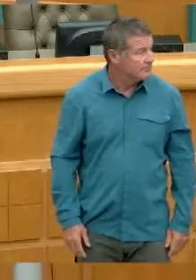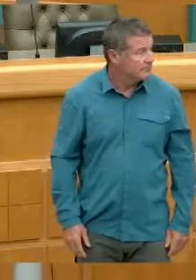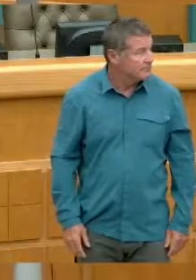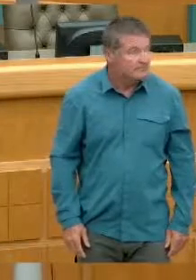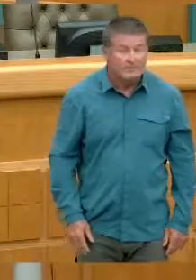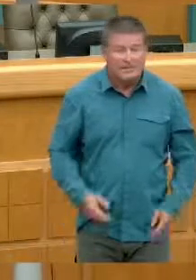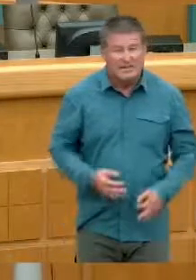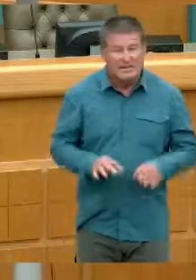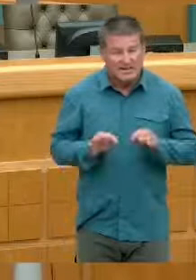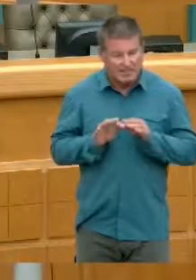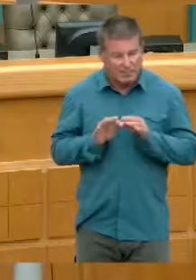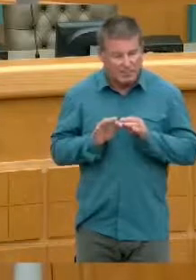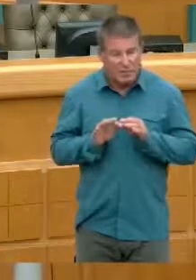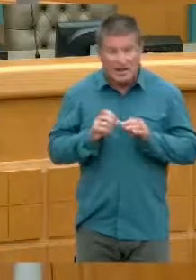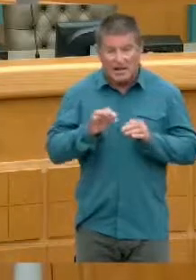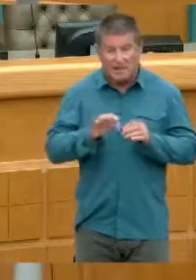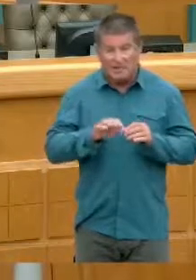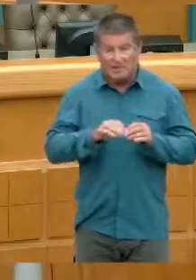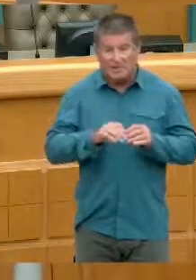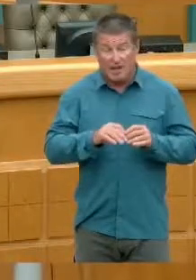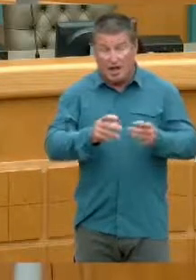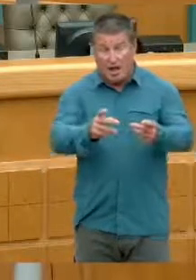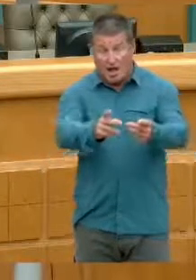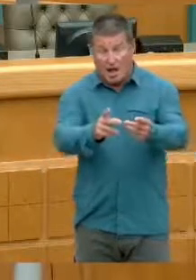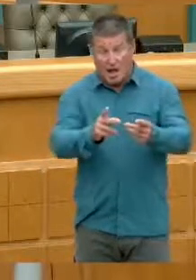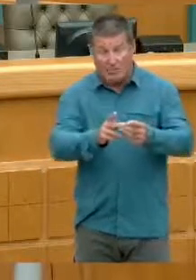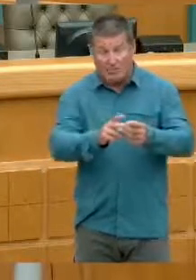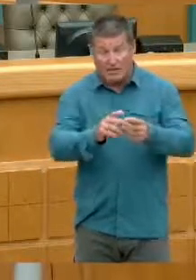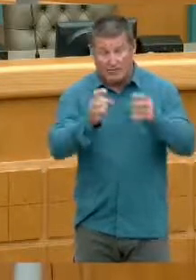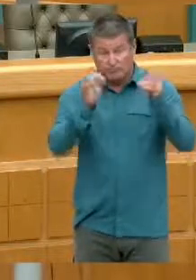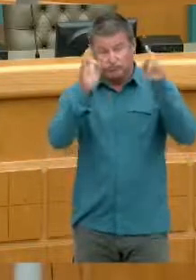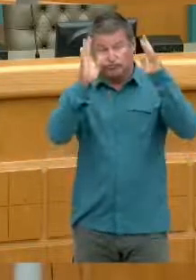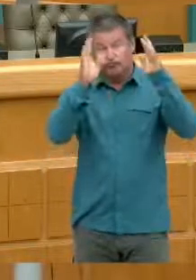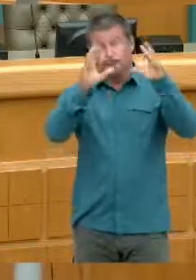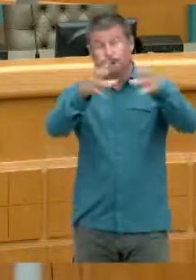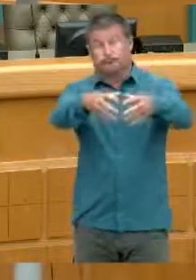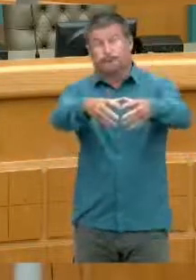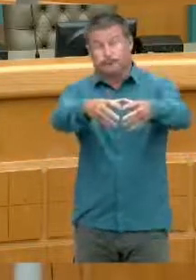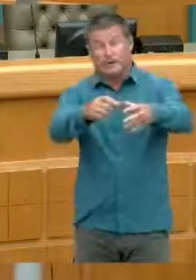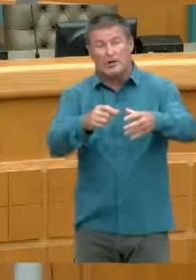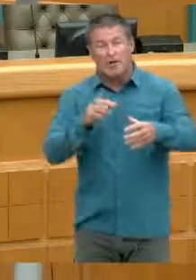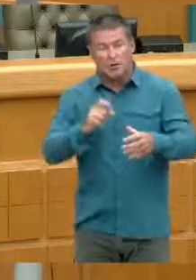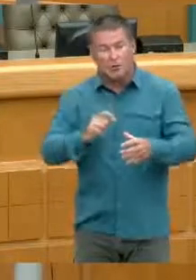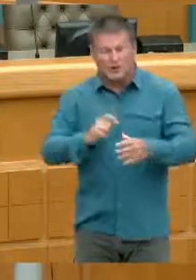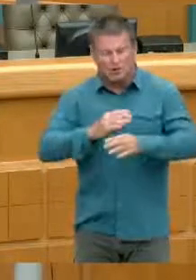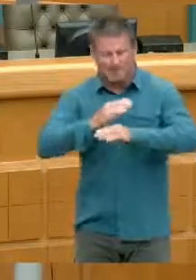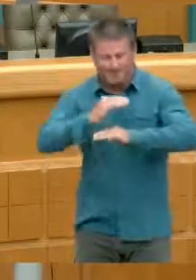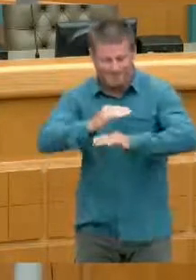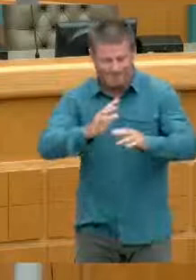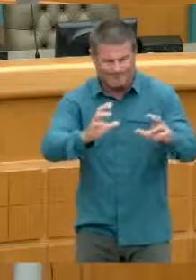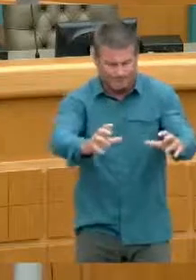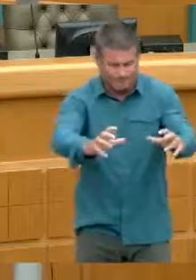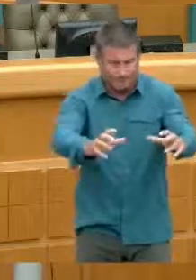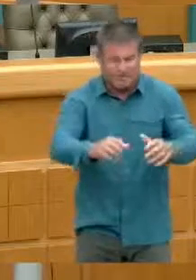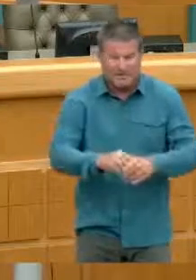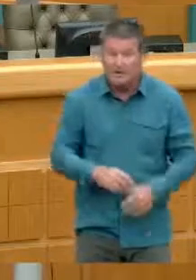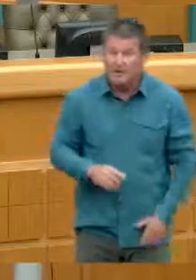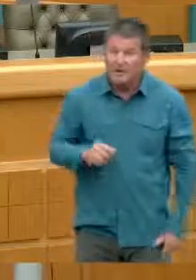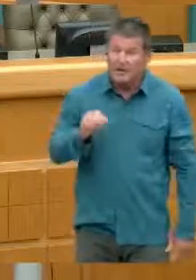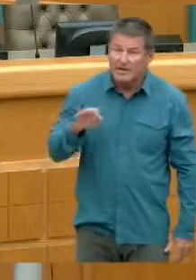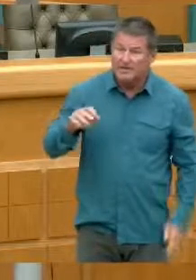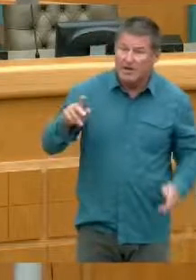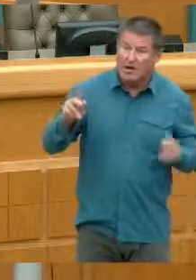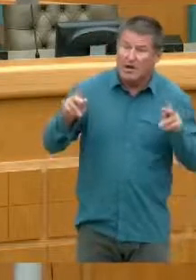It's important to contain local outbreaks. So we're wrapping up here, and I want to emphasize again that there's no shame in